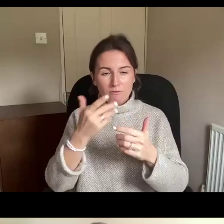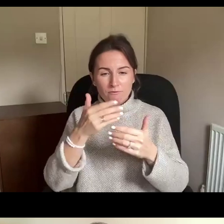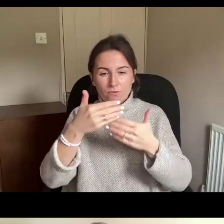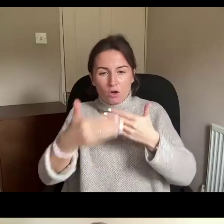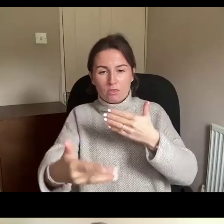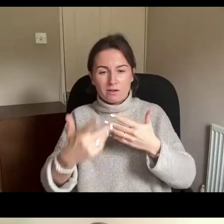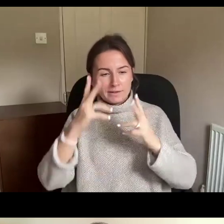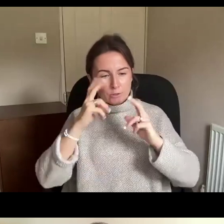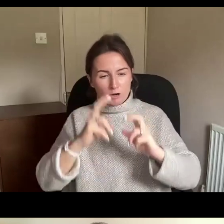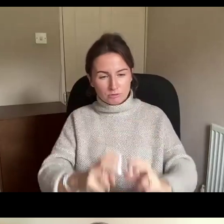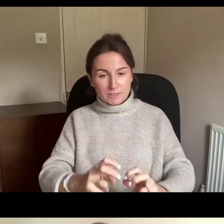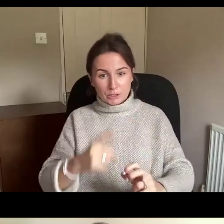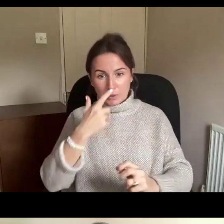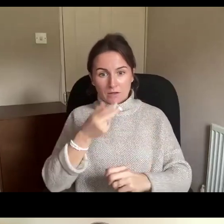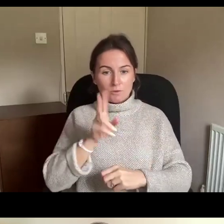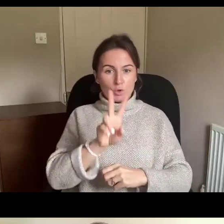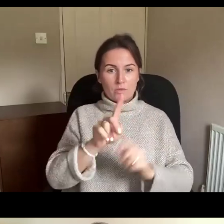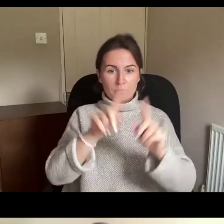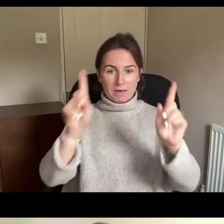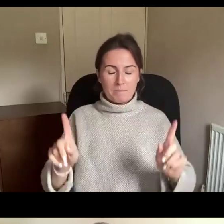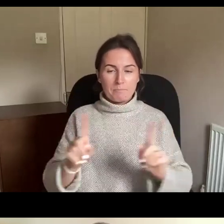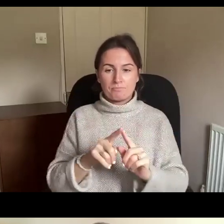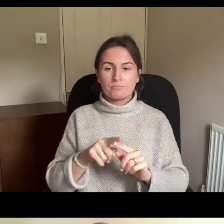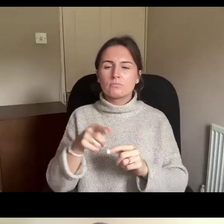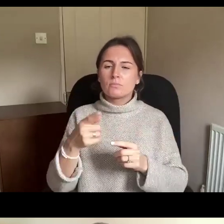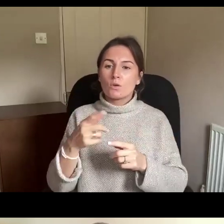Then we also talked about area of benefit again.